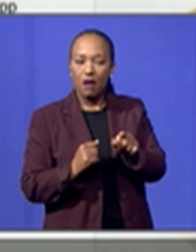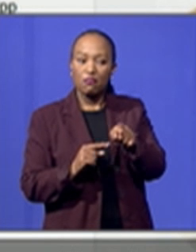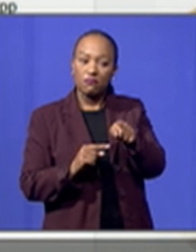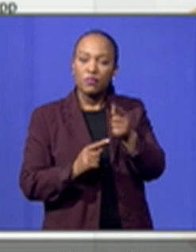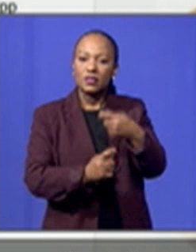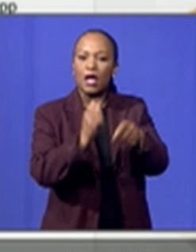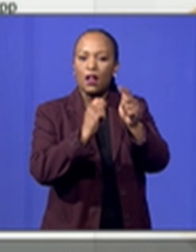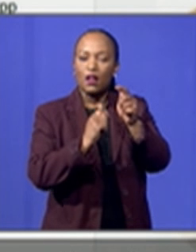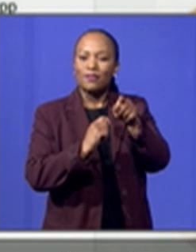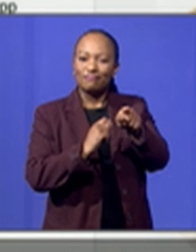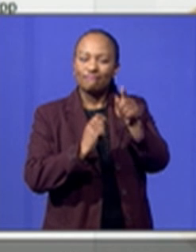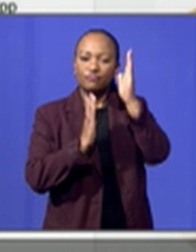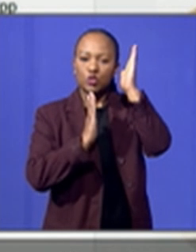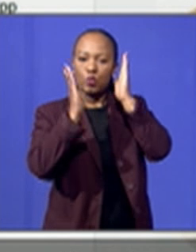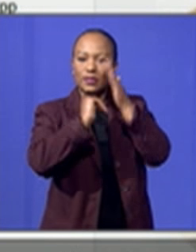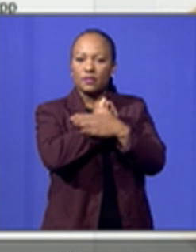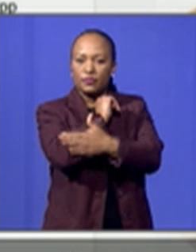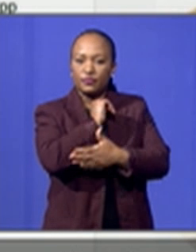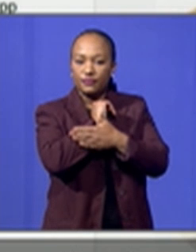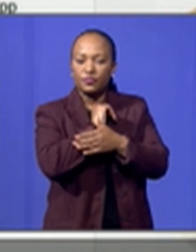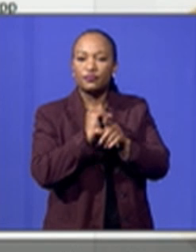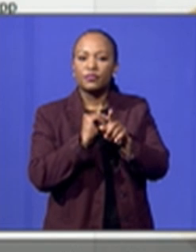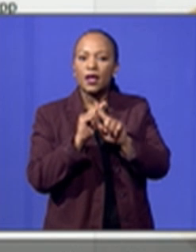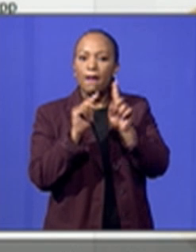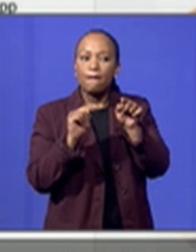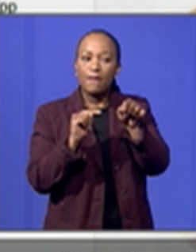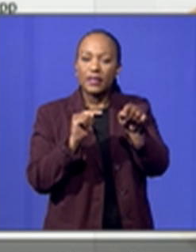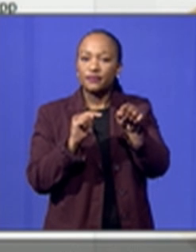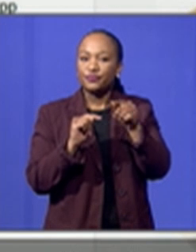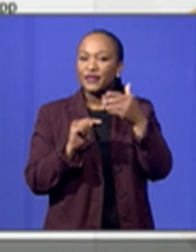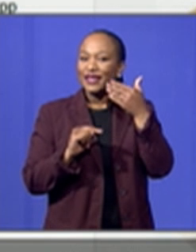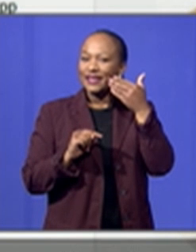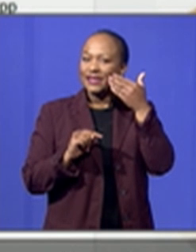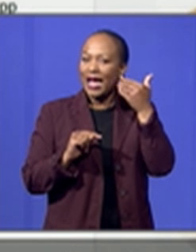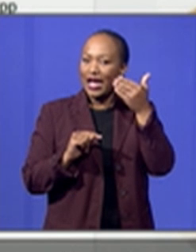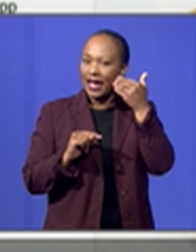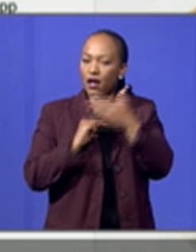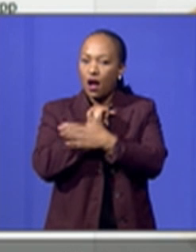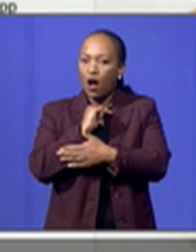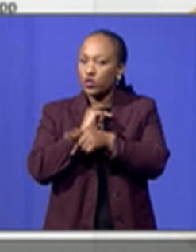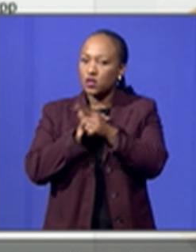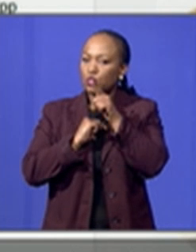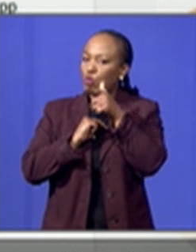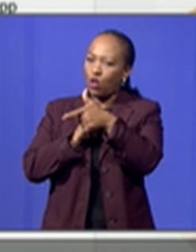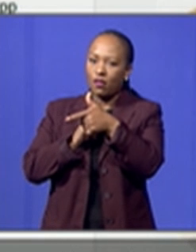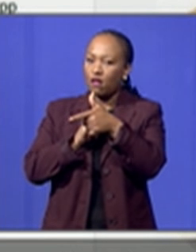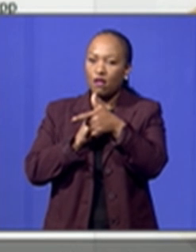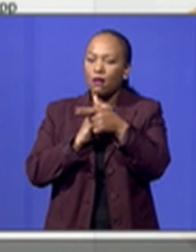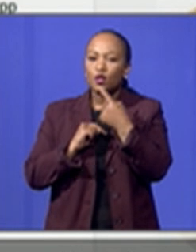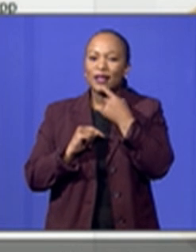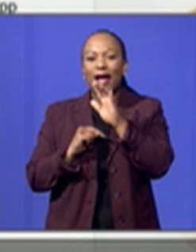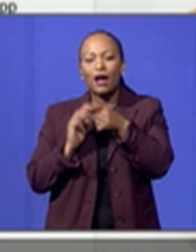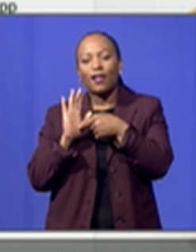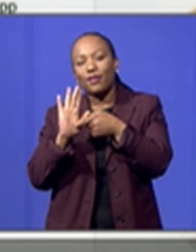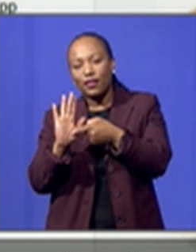Now, of course, that's not what the Czech Republic has been told at all. The Czech Republic has been told that this is a demonstration